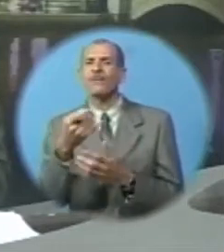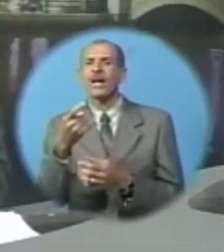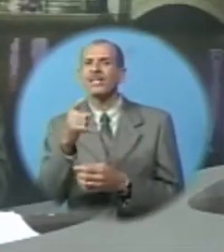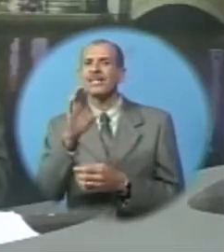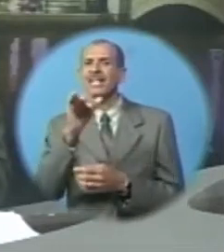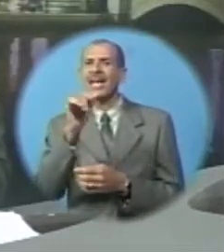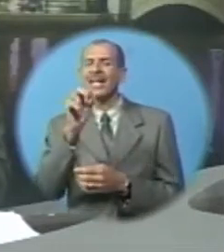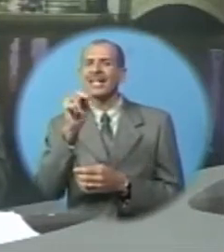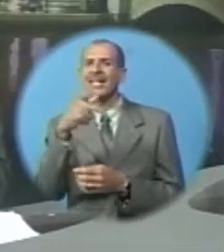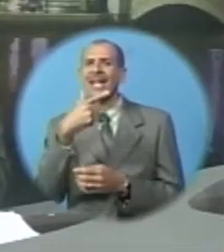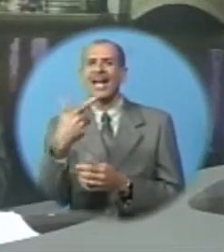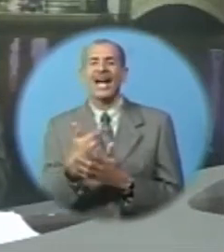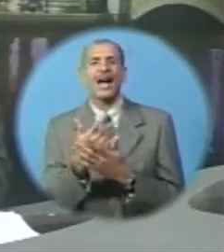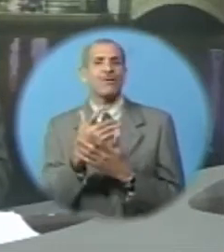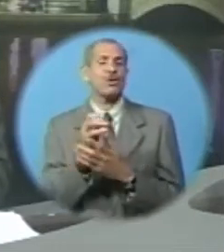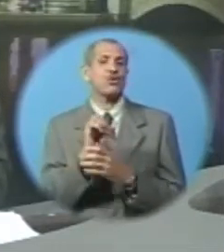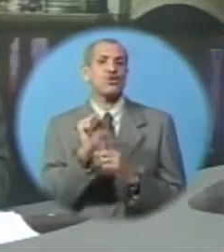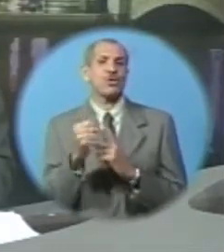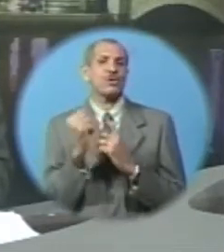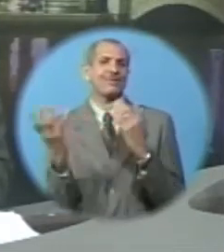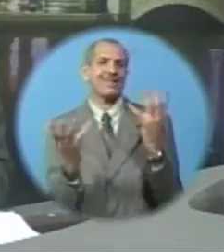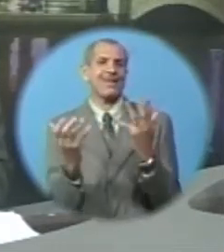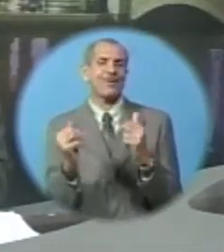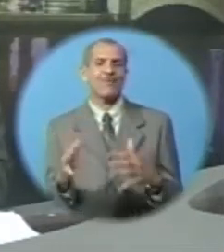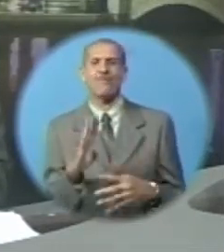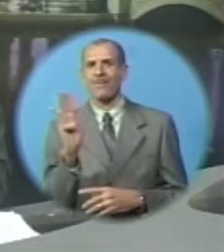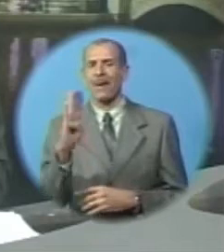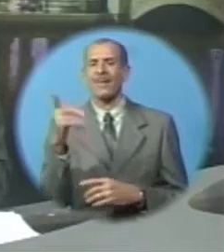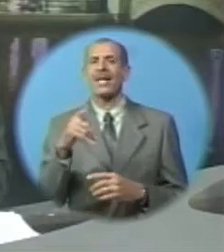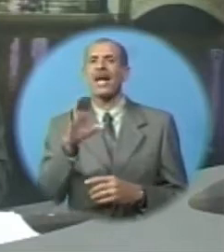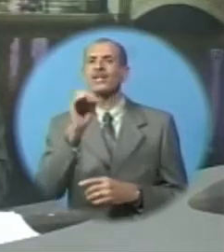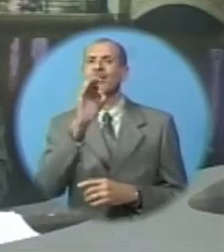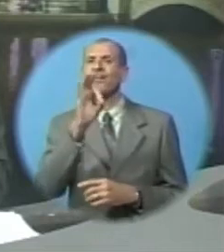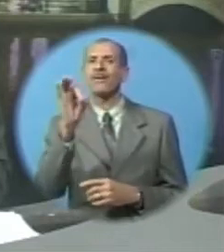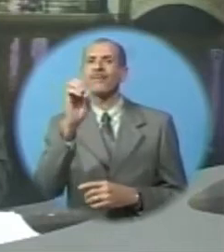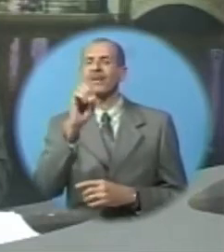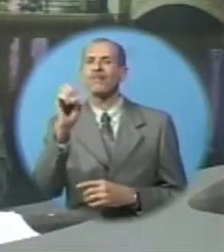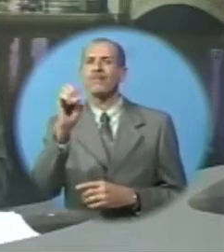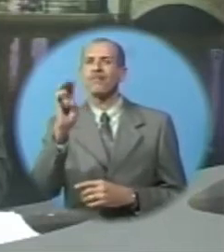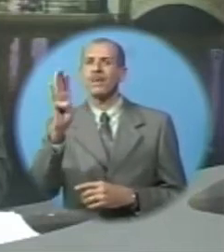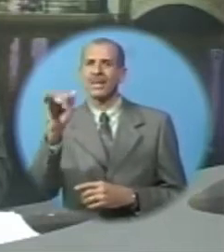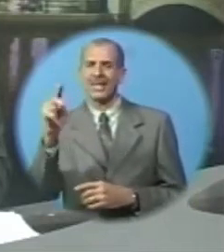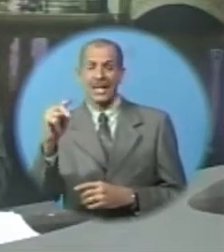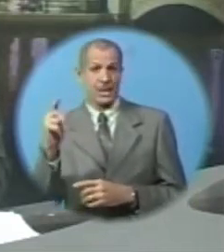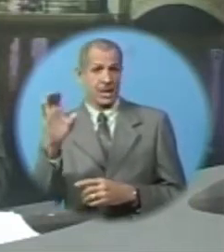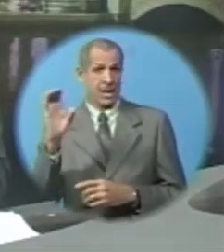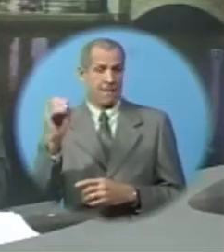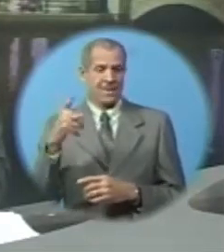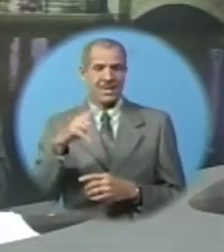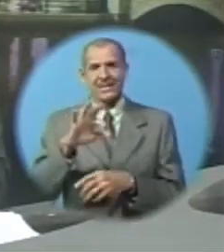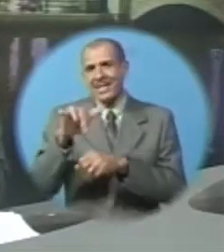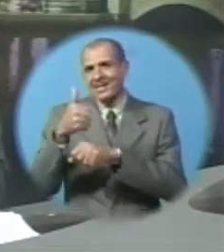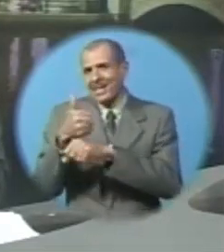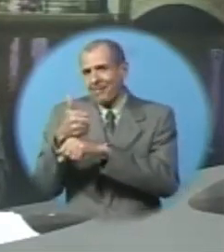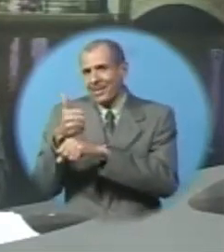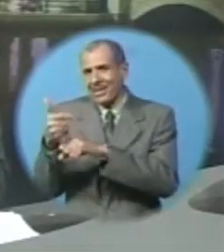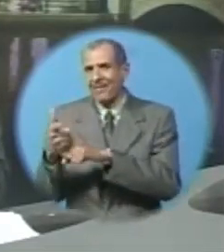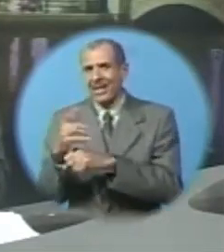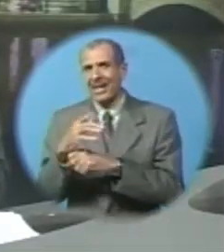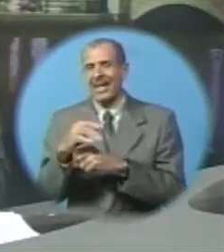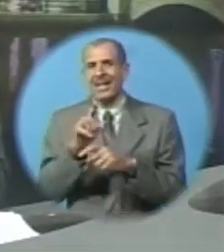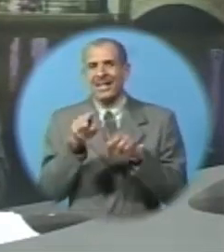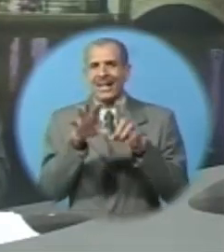major part of the social lives of Barbadians. And Coffee Bean is one such company that's managed to establish itself in the hearts